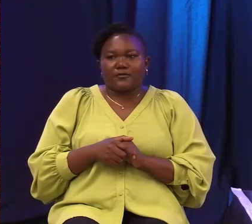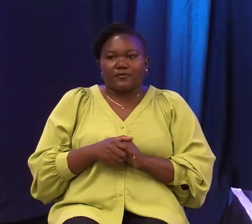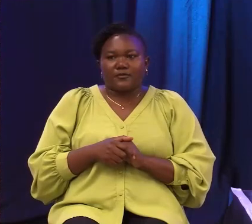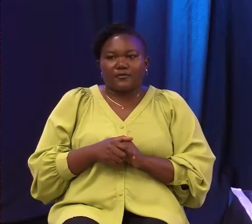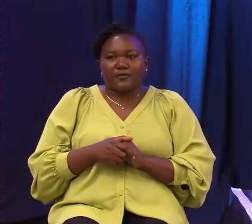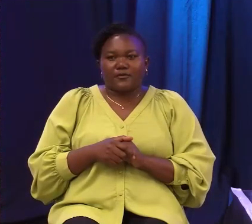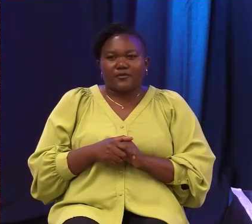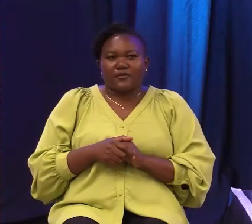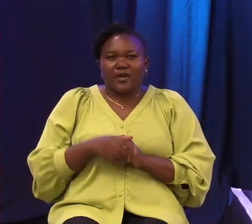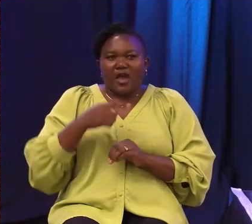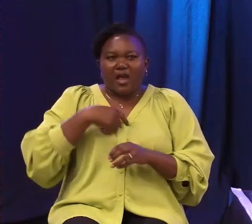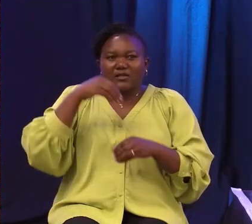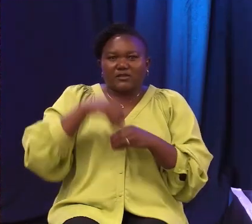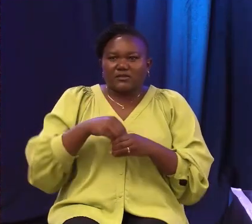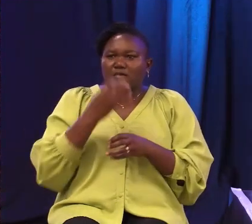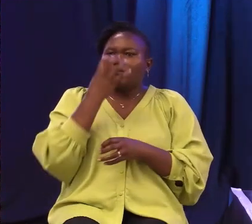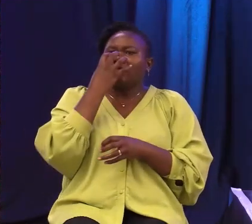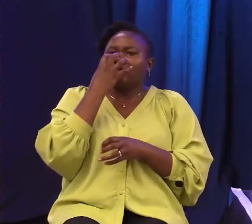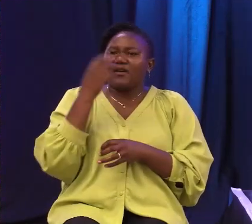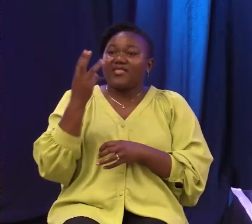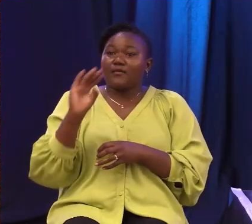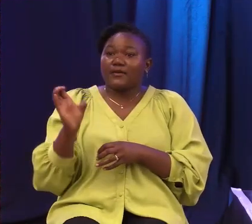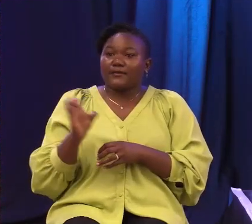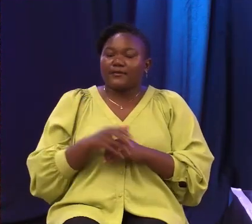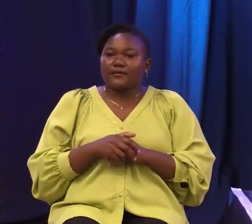I was in ICU for 3 months.